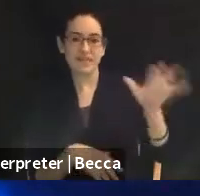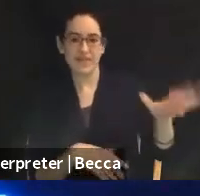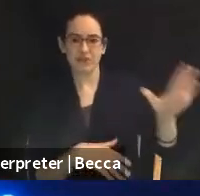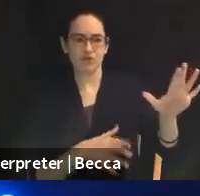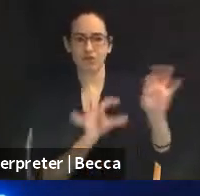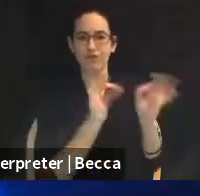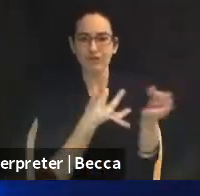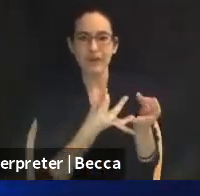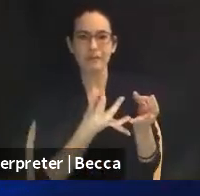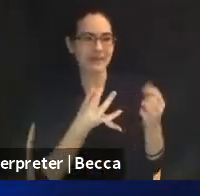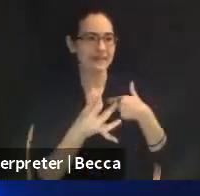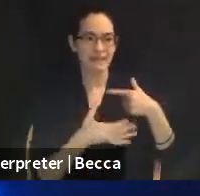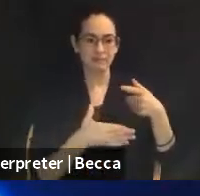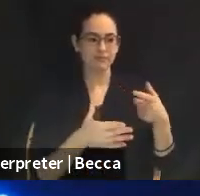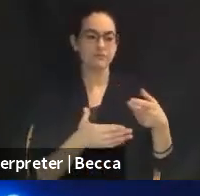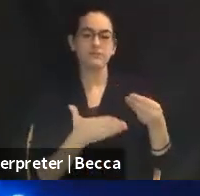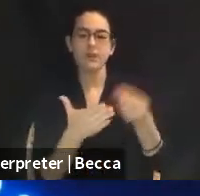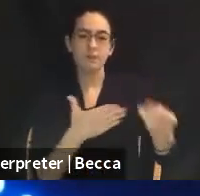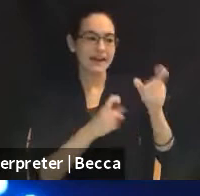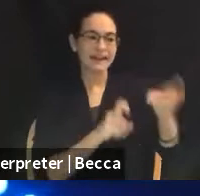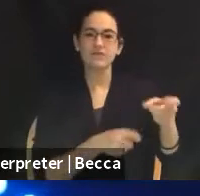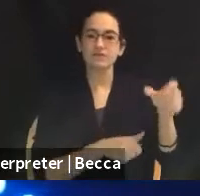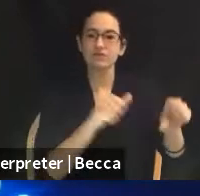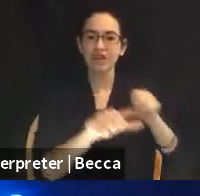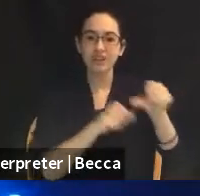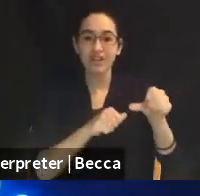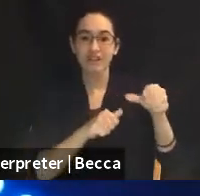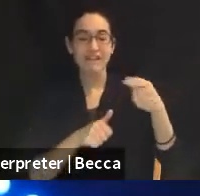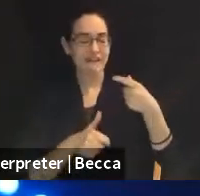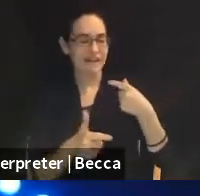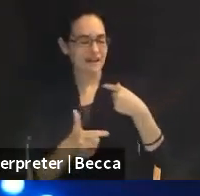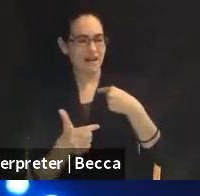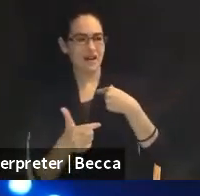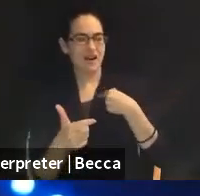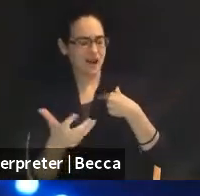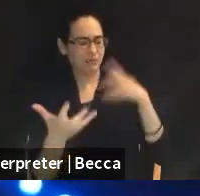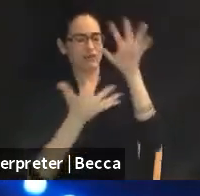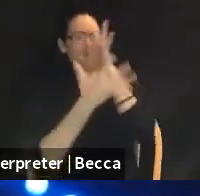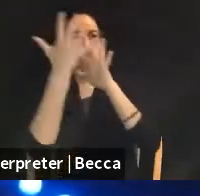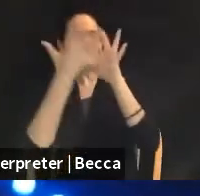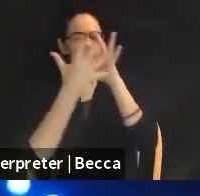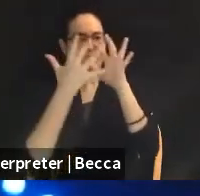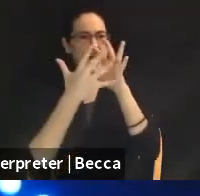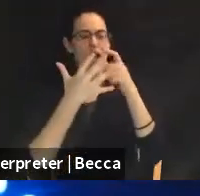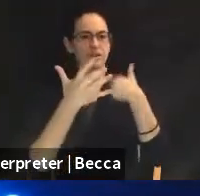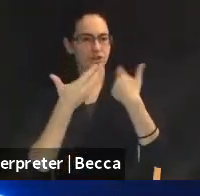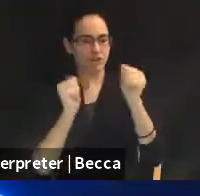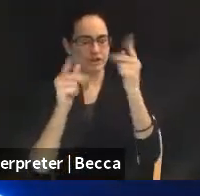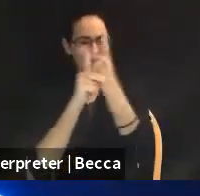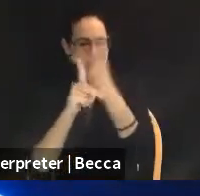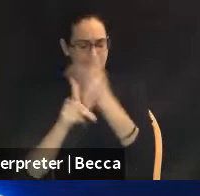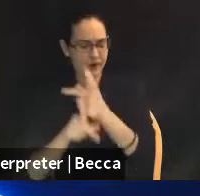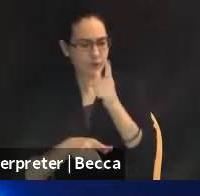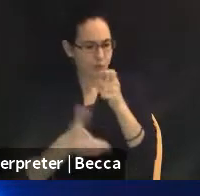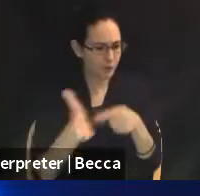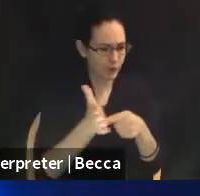She'll buy something for me, and I'll buy her coffee, and then she'll buy her dinner. And I could not tabulate it in my mind, keeping score. I'm like, so who owes who? How do you keep